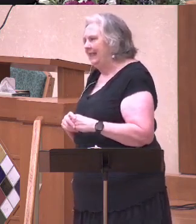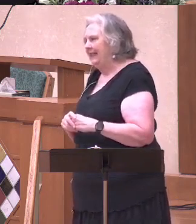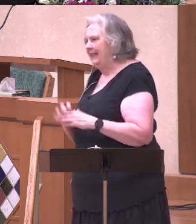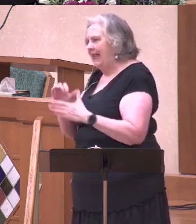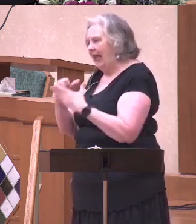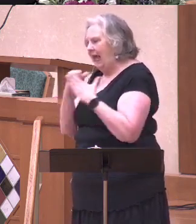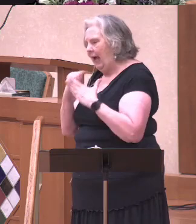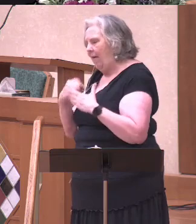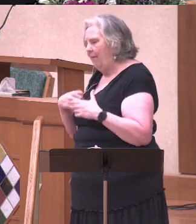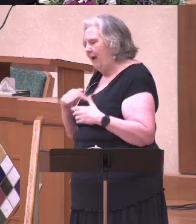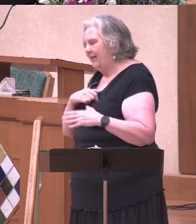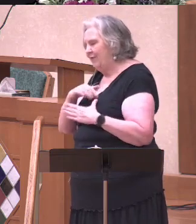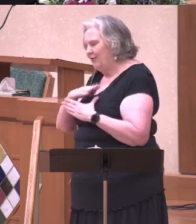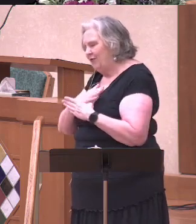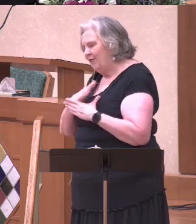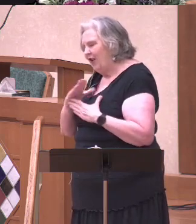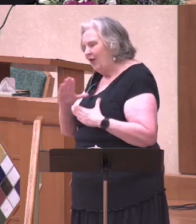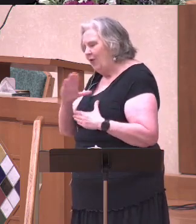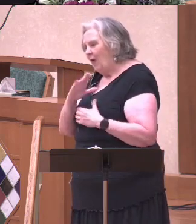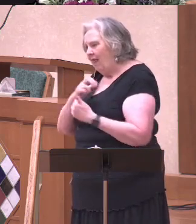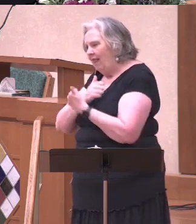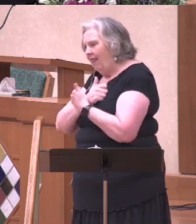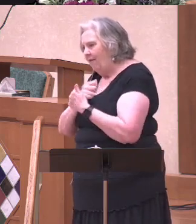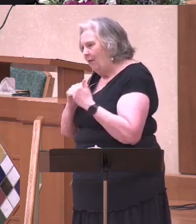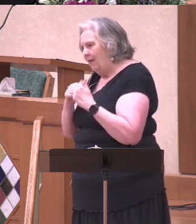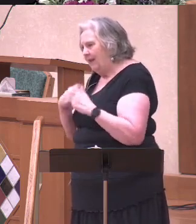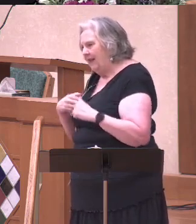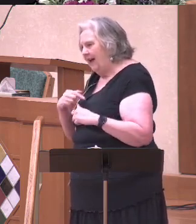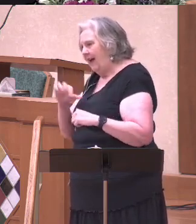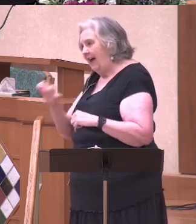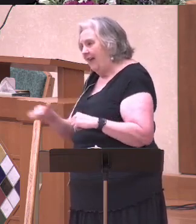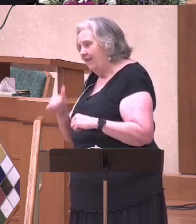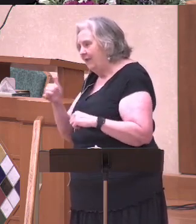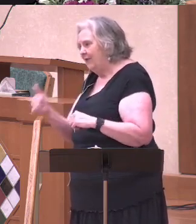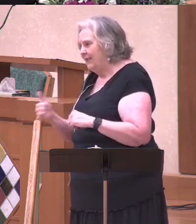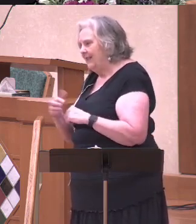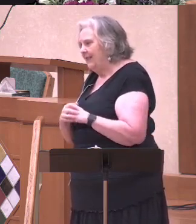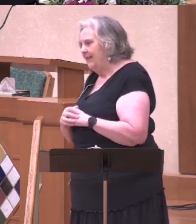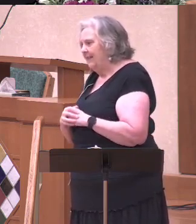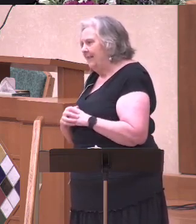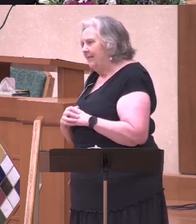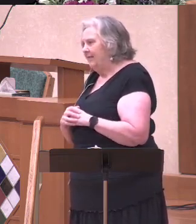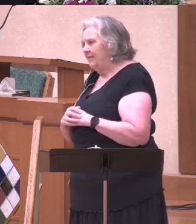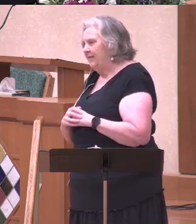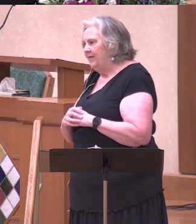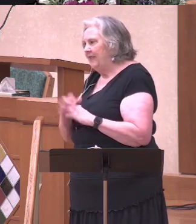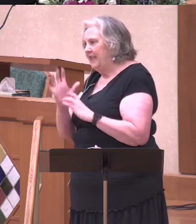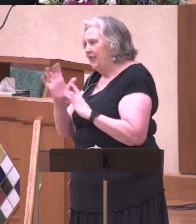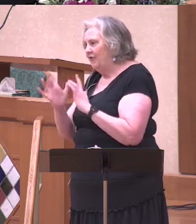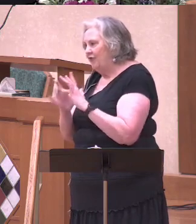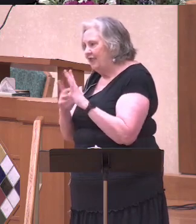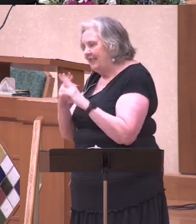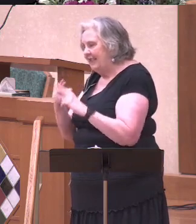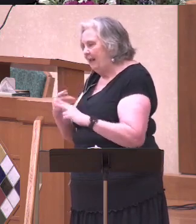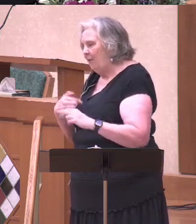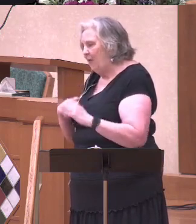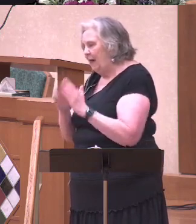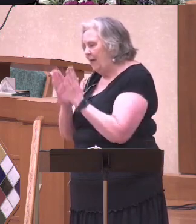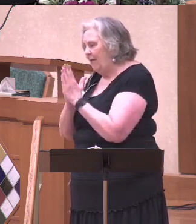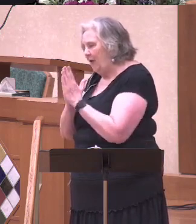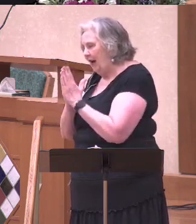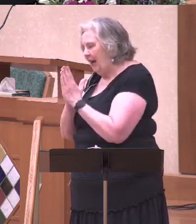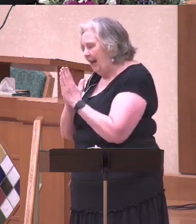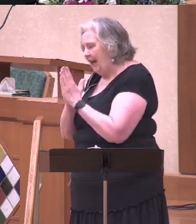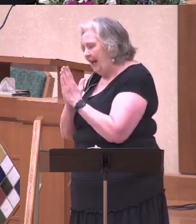Help us to share your love with others. In Jesus' name we pray.